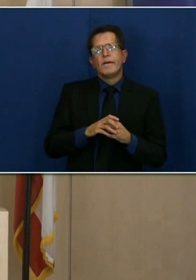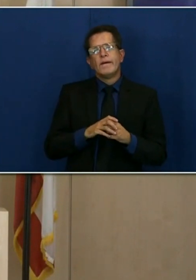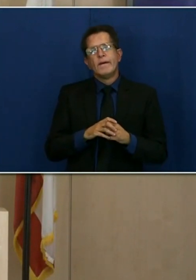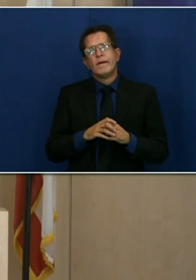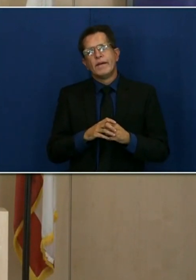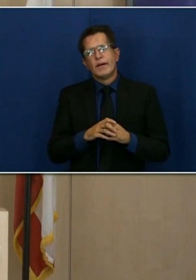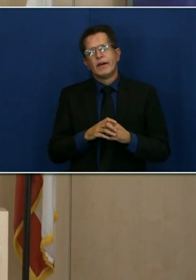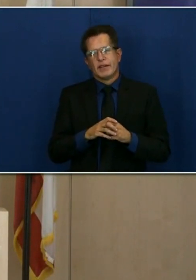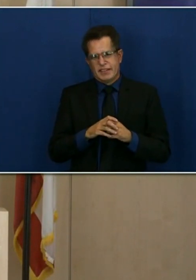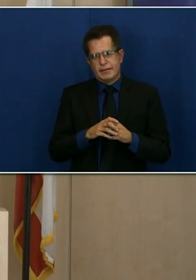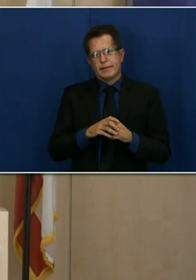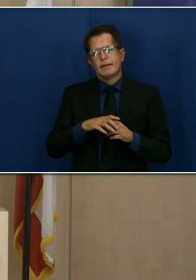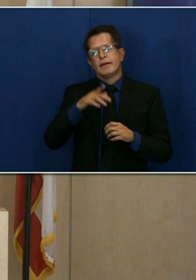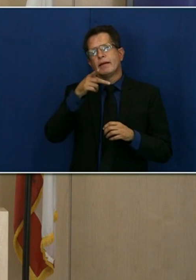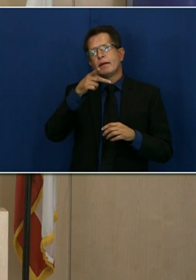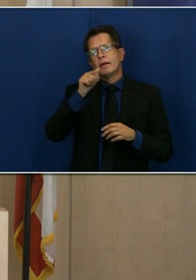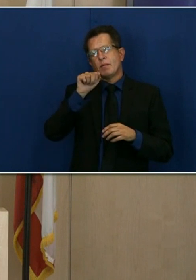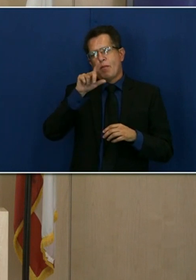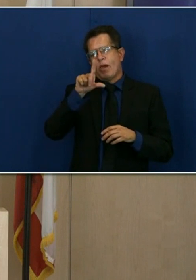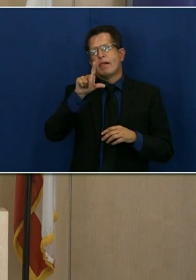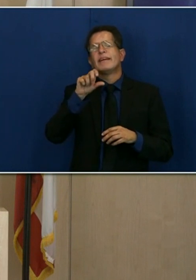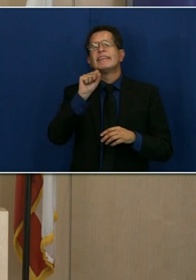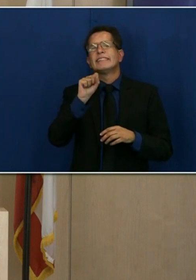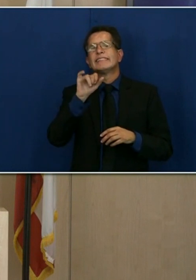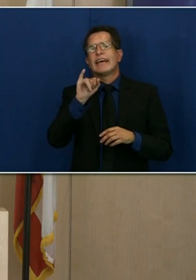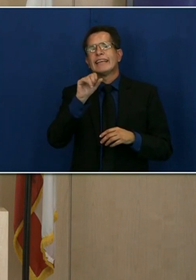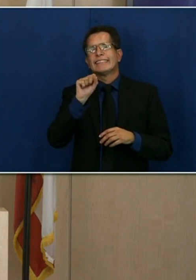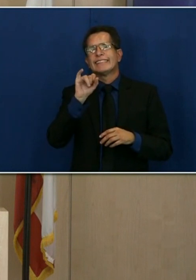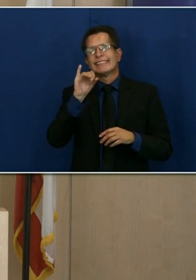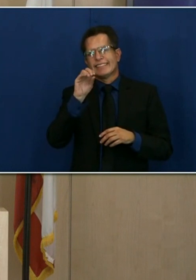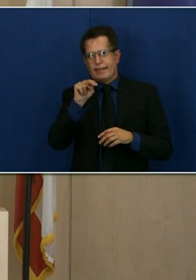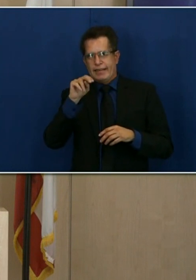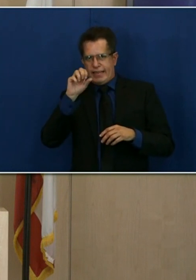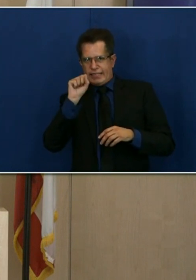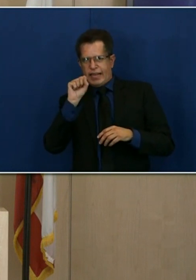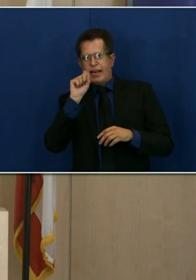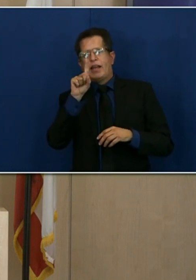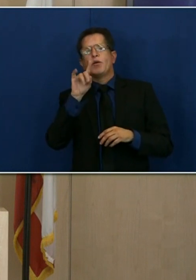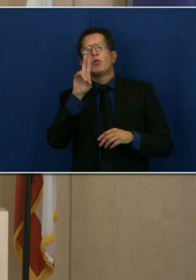This question is from Paul Sisson with the San Diego Union Tribune.